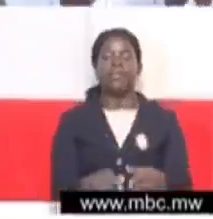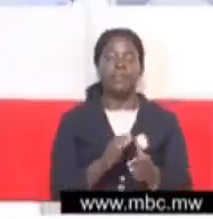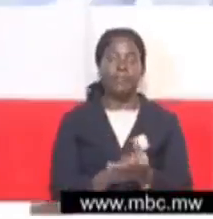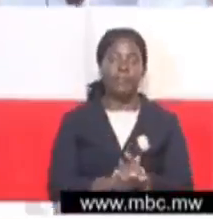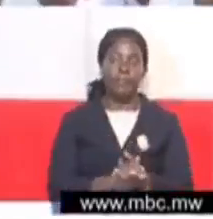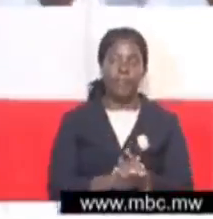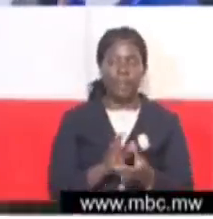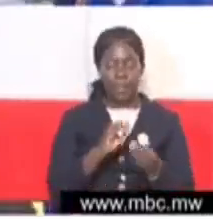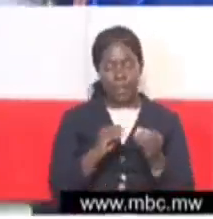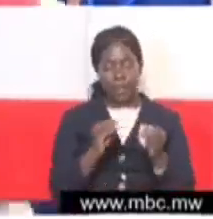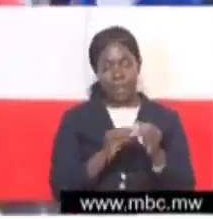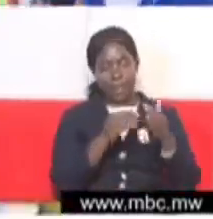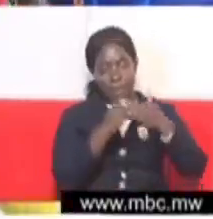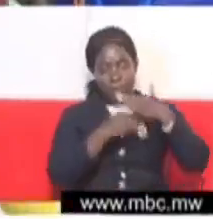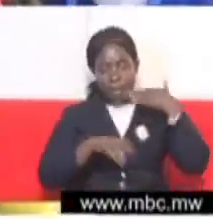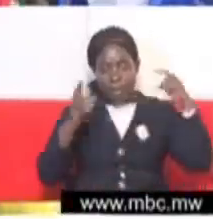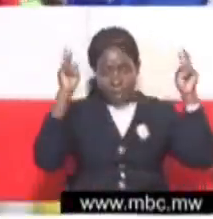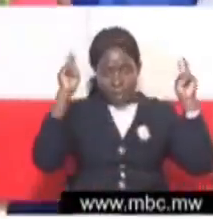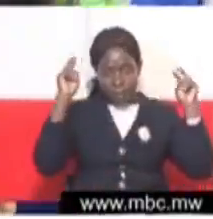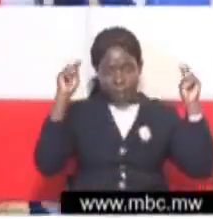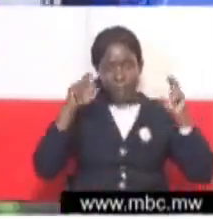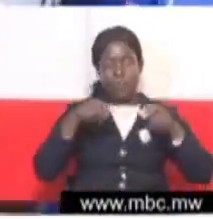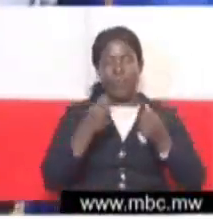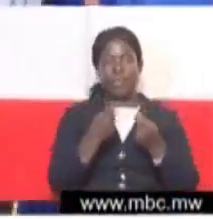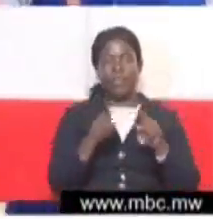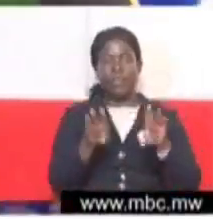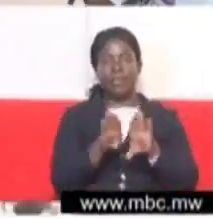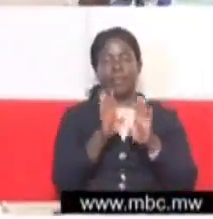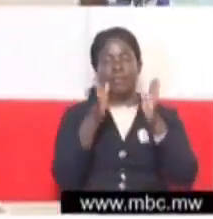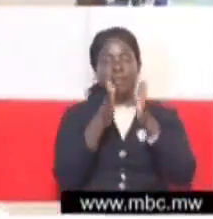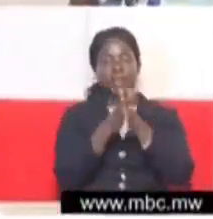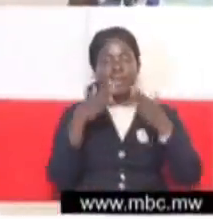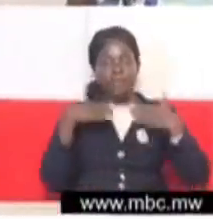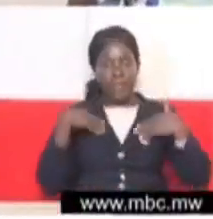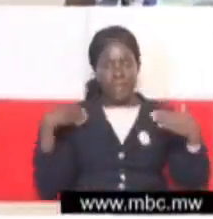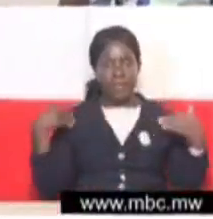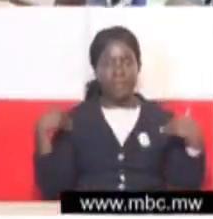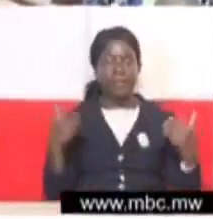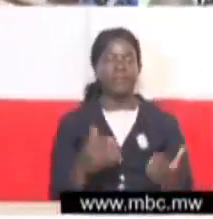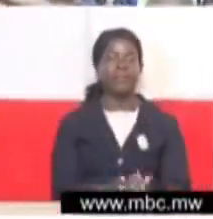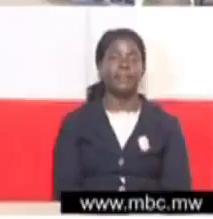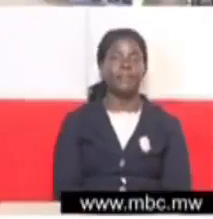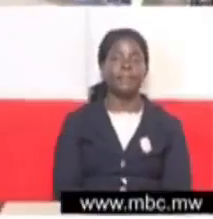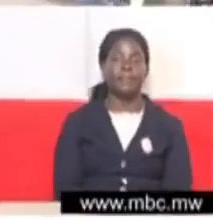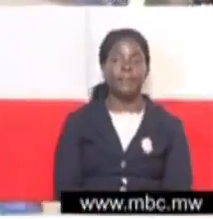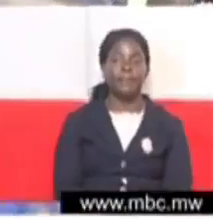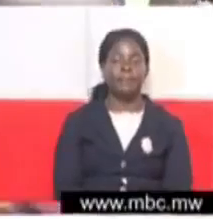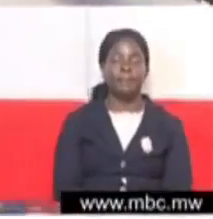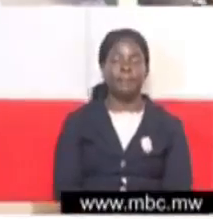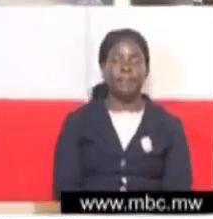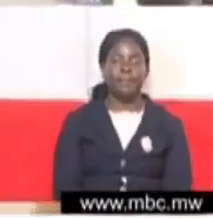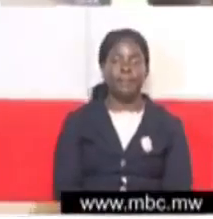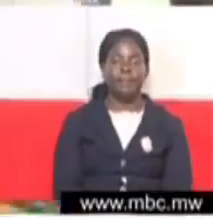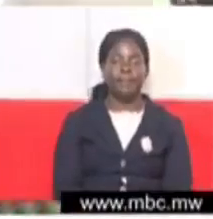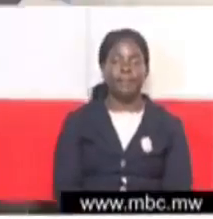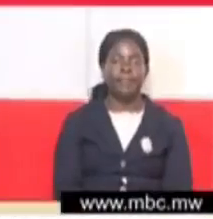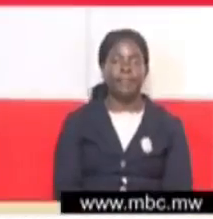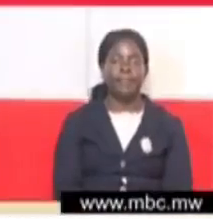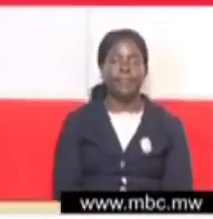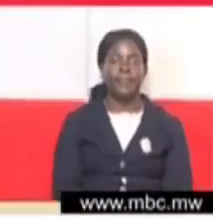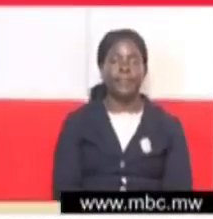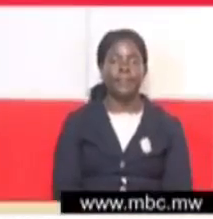held under the theme Tourism and Peace. Madalitso Muhango, MBC News, Lilongwe.